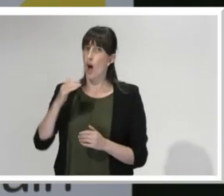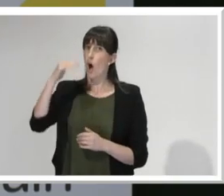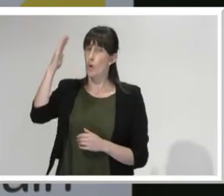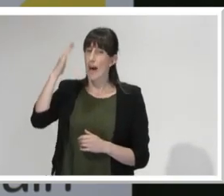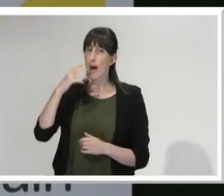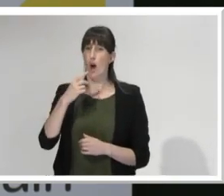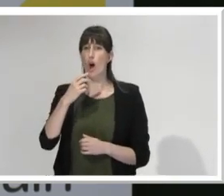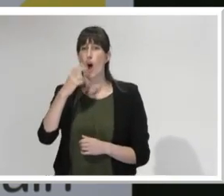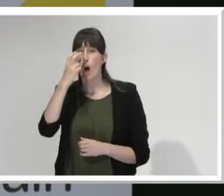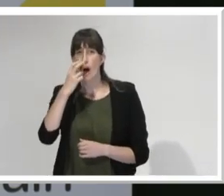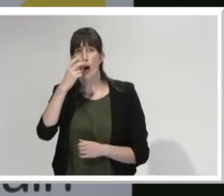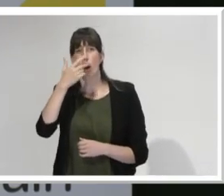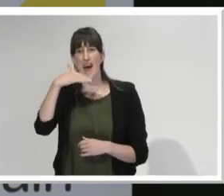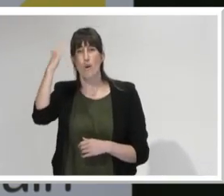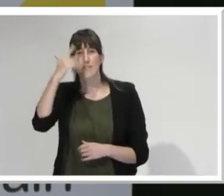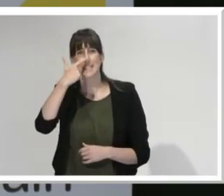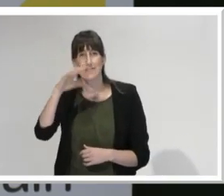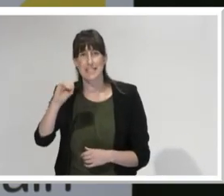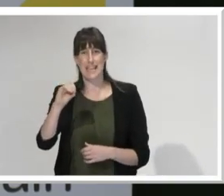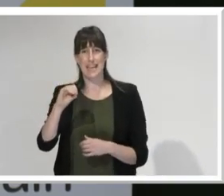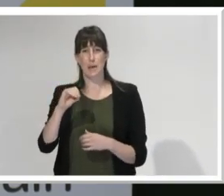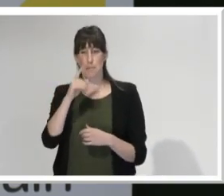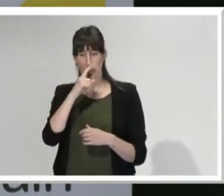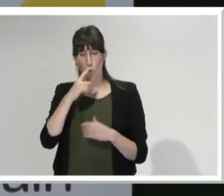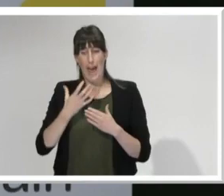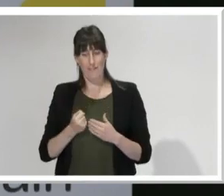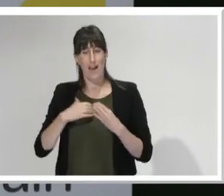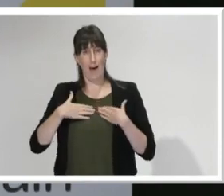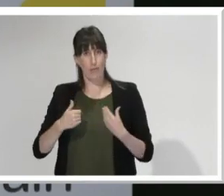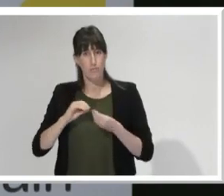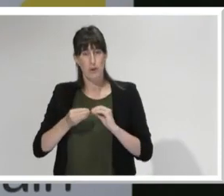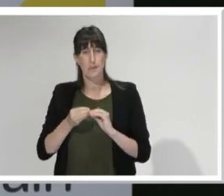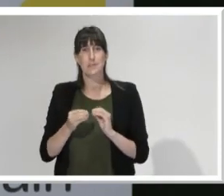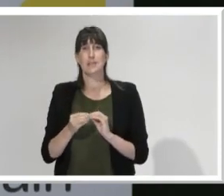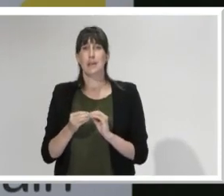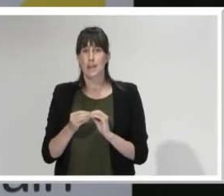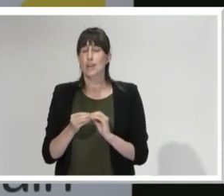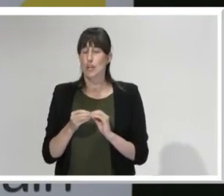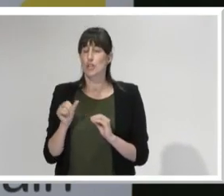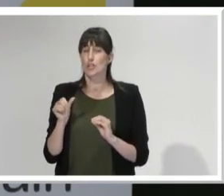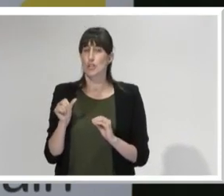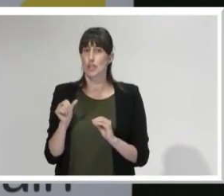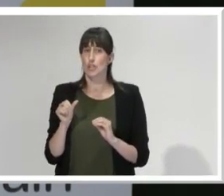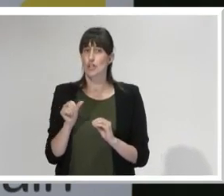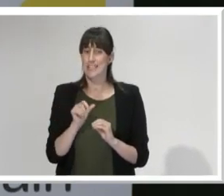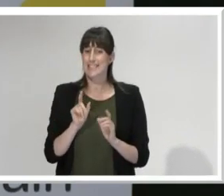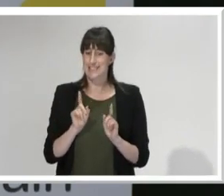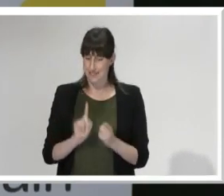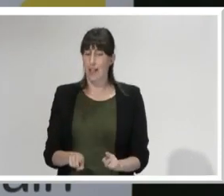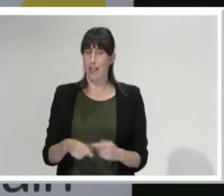this situation. It will be possible to include an older person, but there needs to be, you